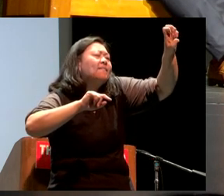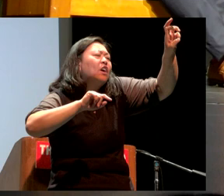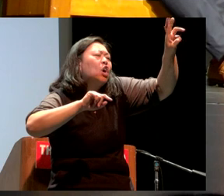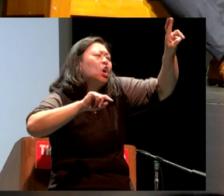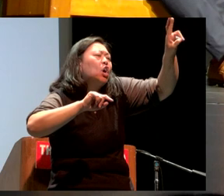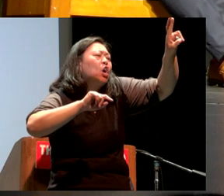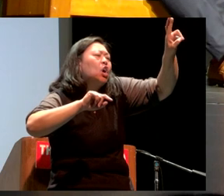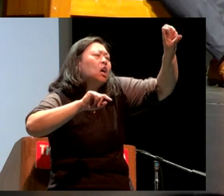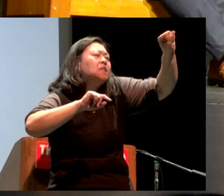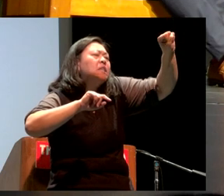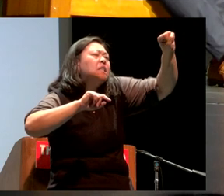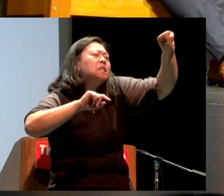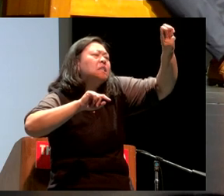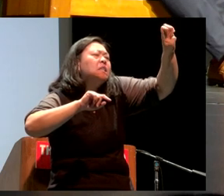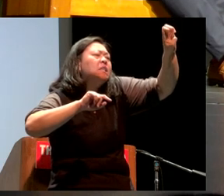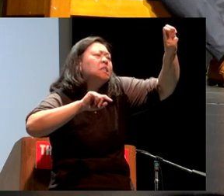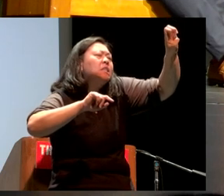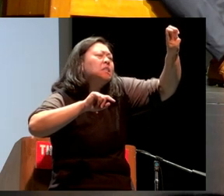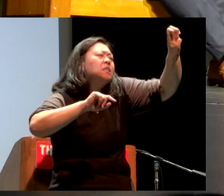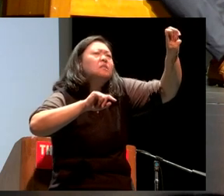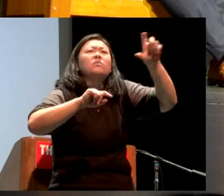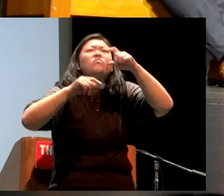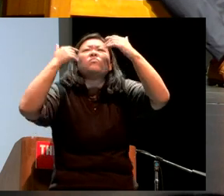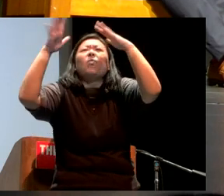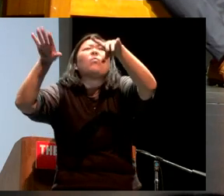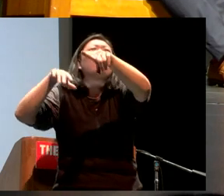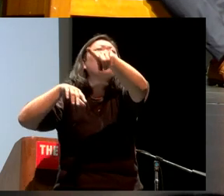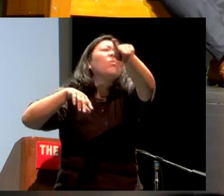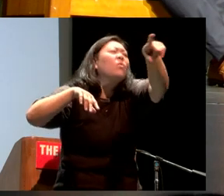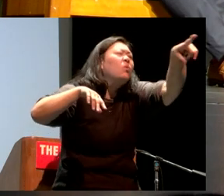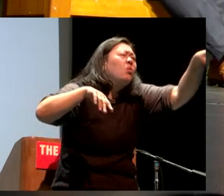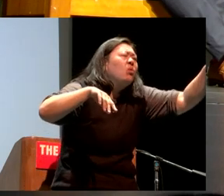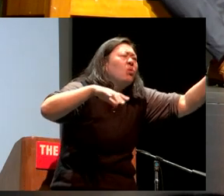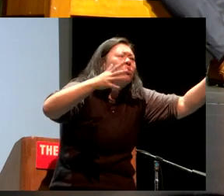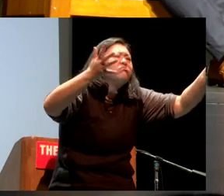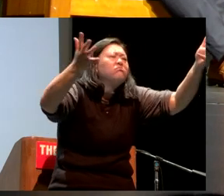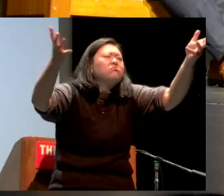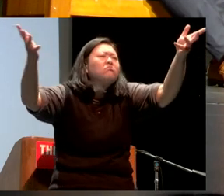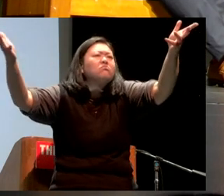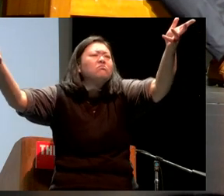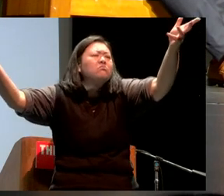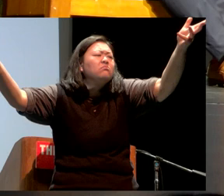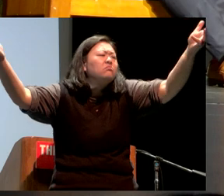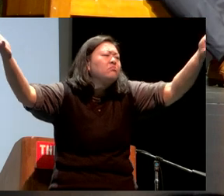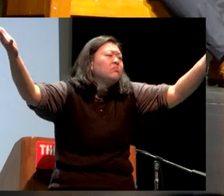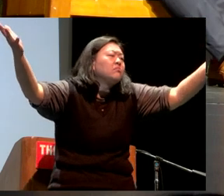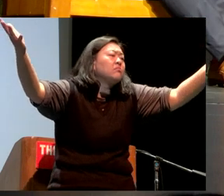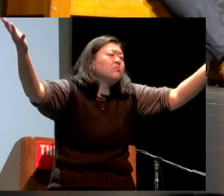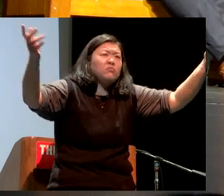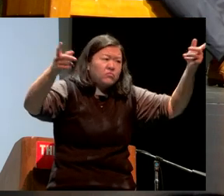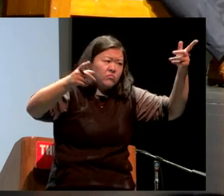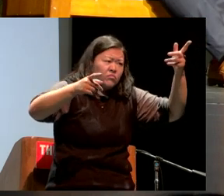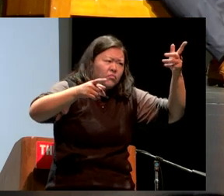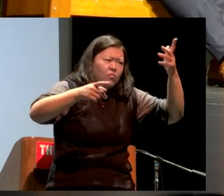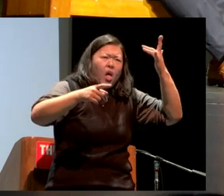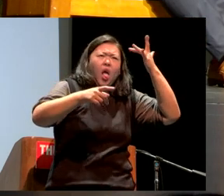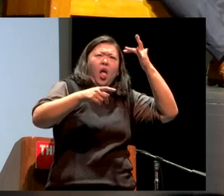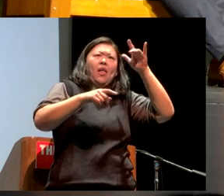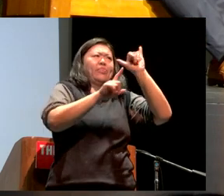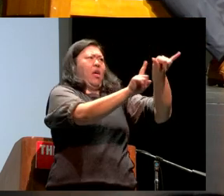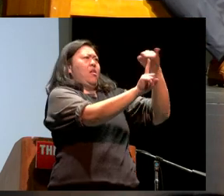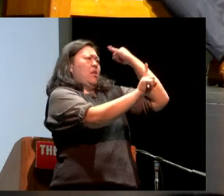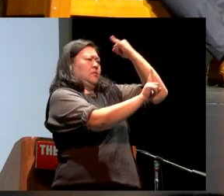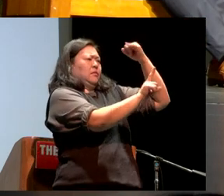do you think that, like, what informs what you create or how you create it, this idea of like, things lasting? Because like, during the